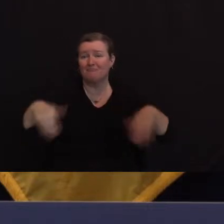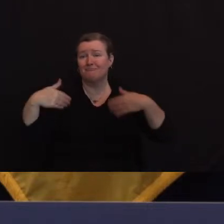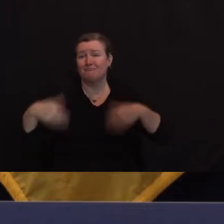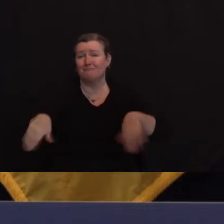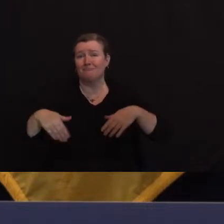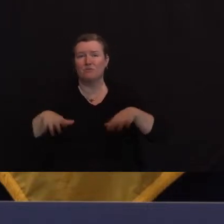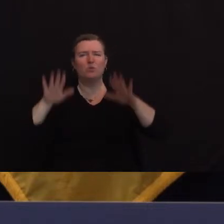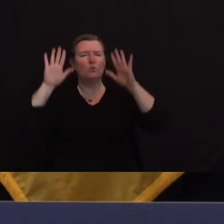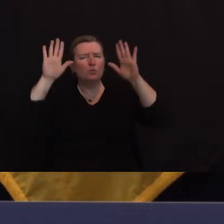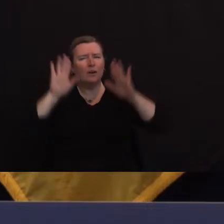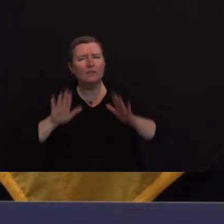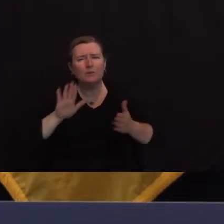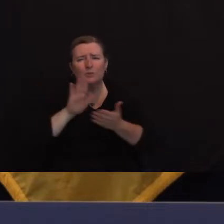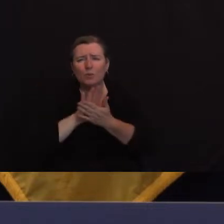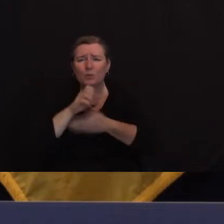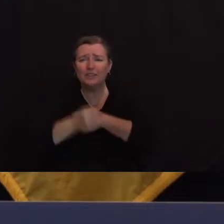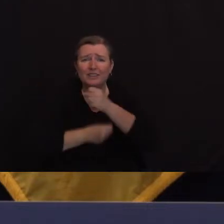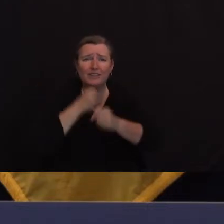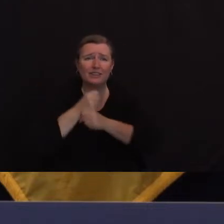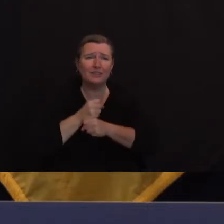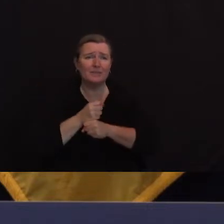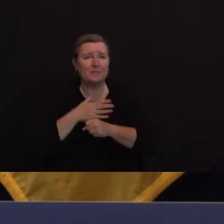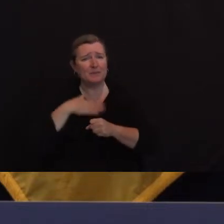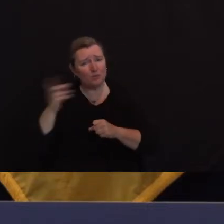vaccinated. Please do the right